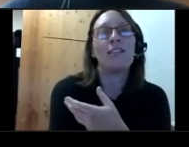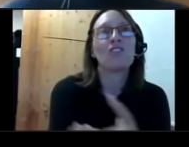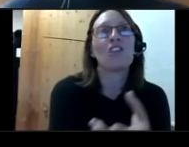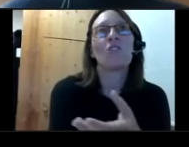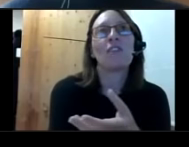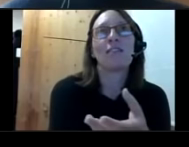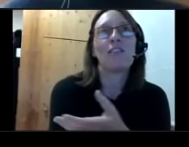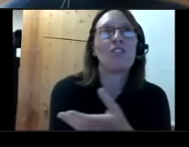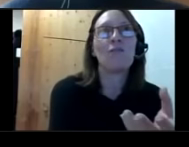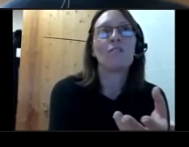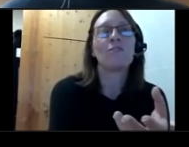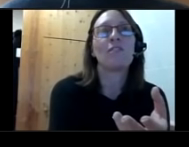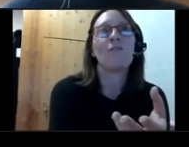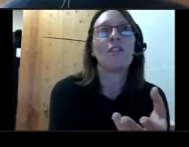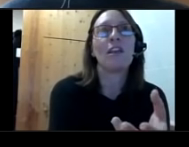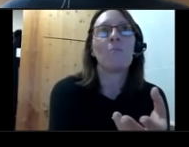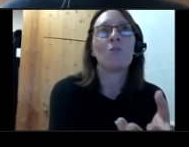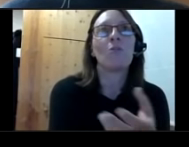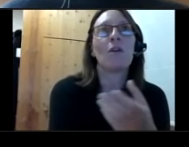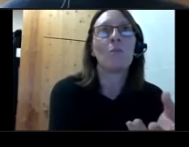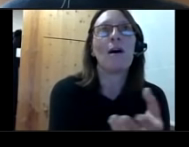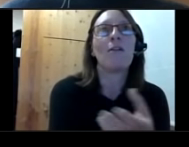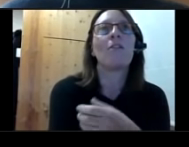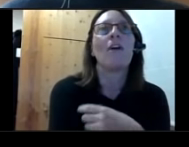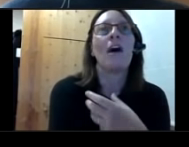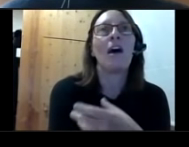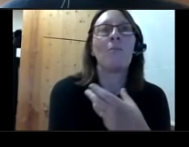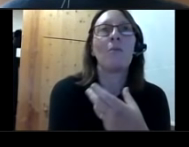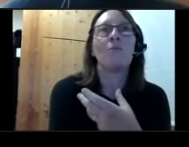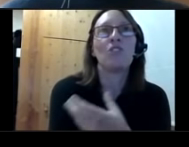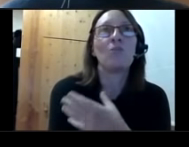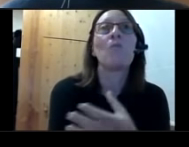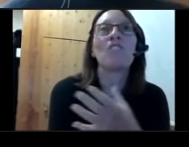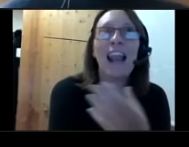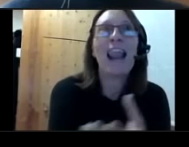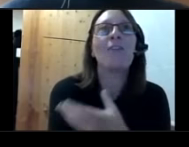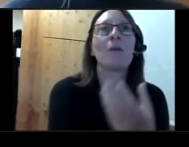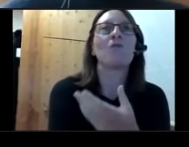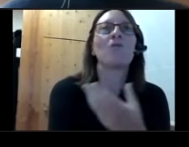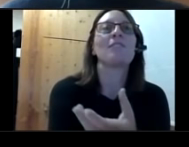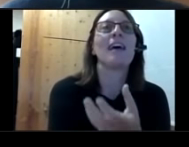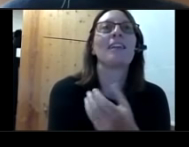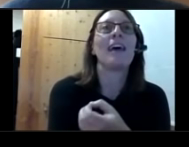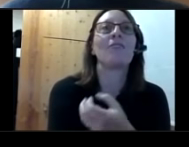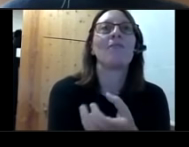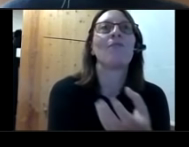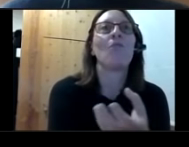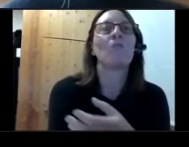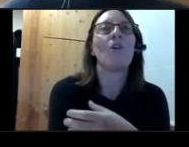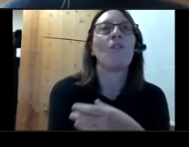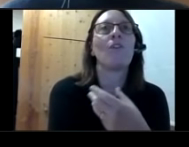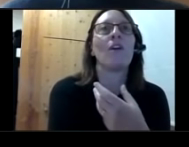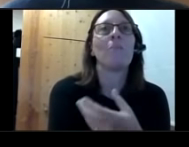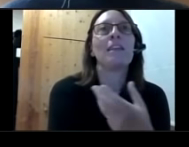in a teaching context, there's the Universal Design for Learning model as well, which allows people to understand how different